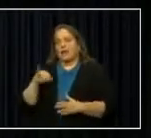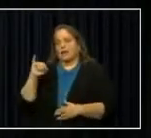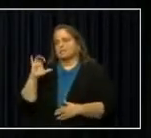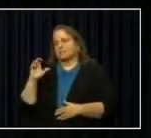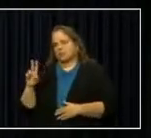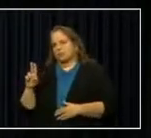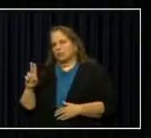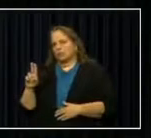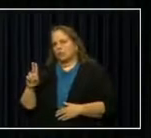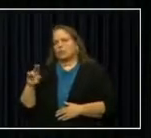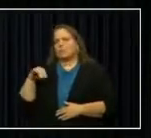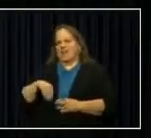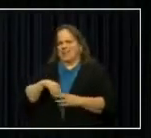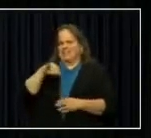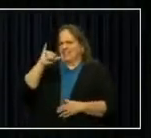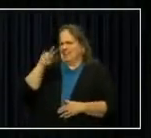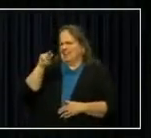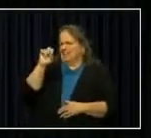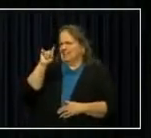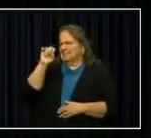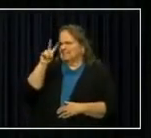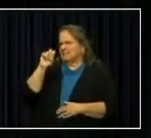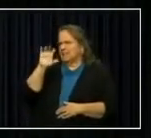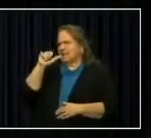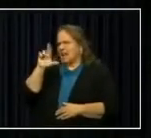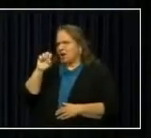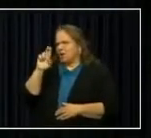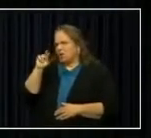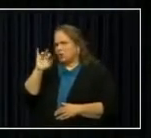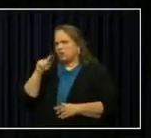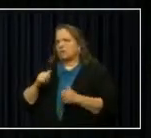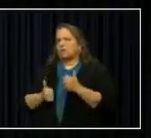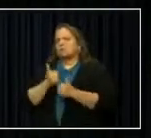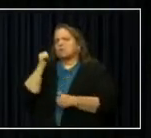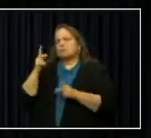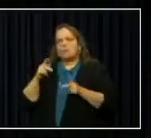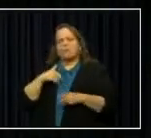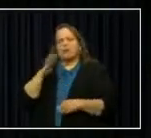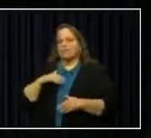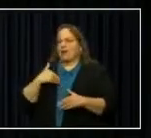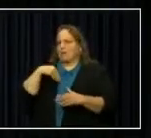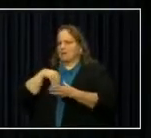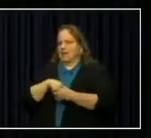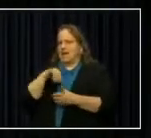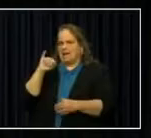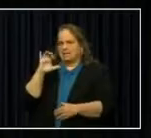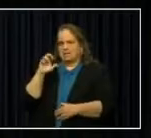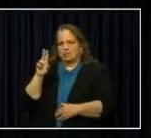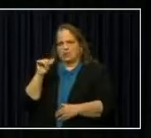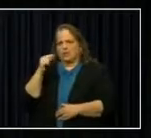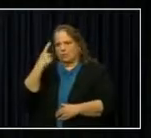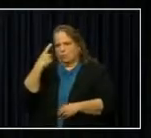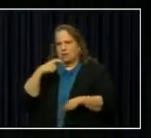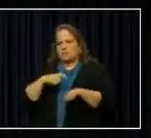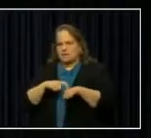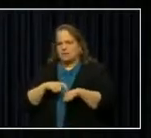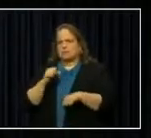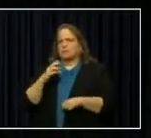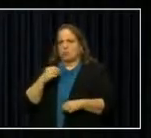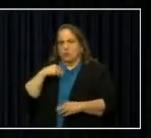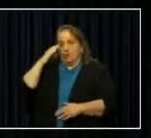ICU. That's an intensive care unit. That's the most people that we have ever had in the ICU at one time. So know